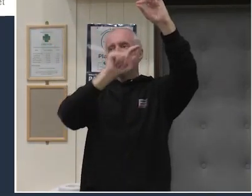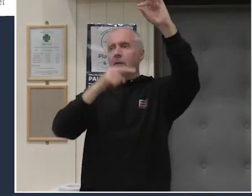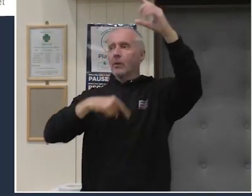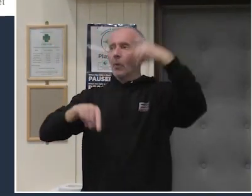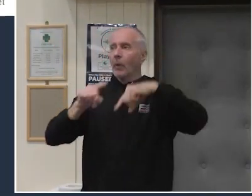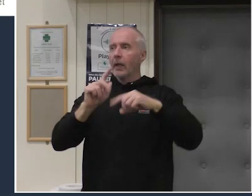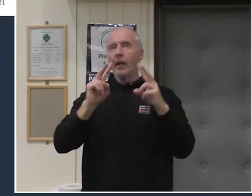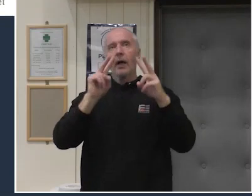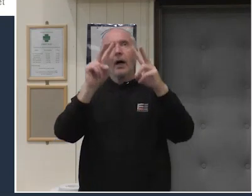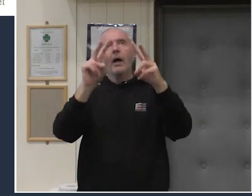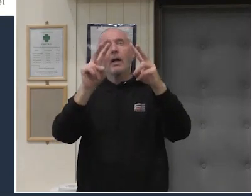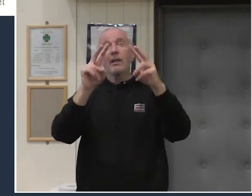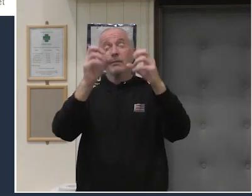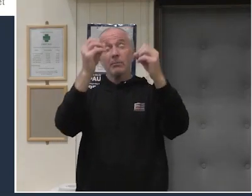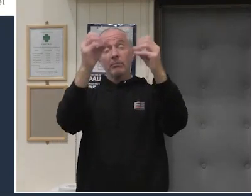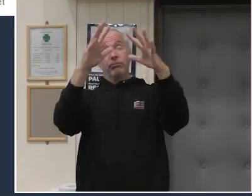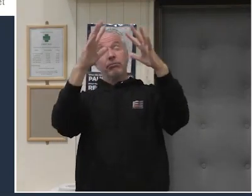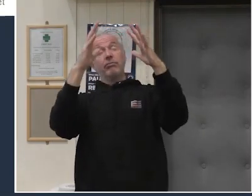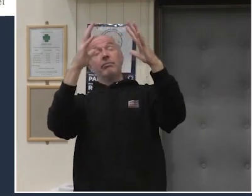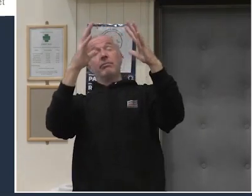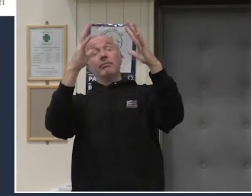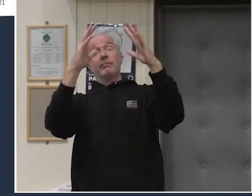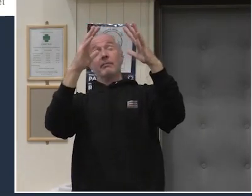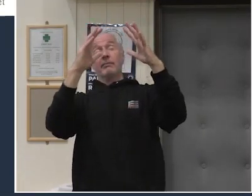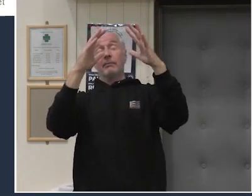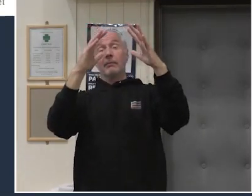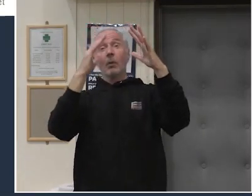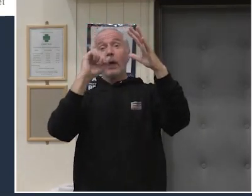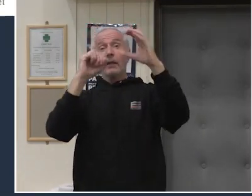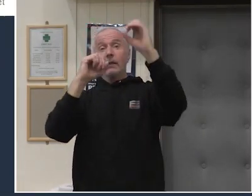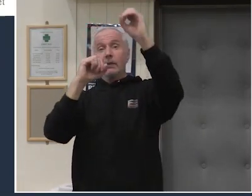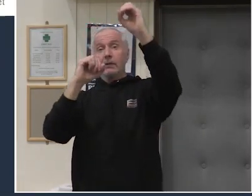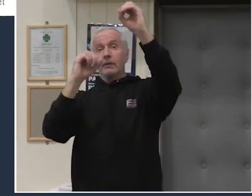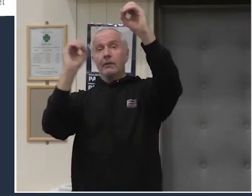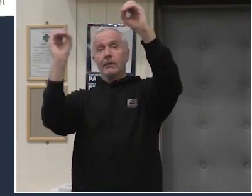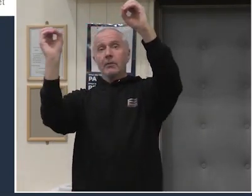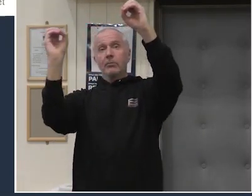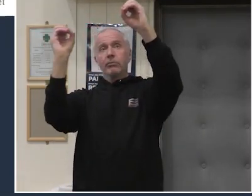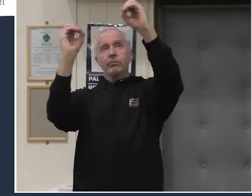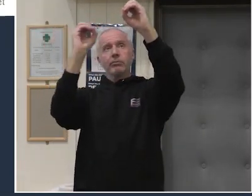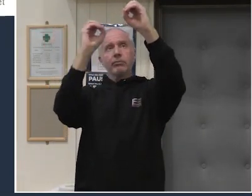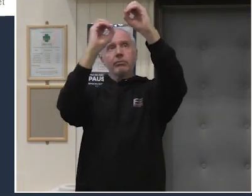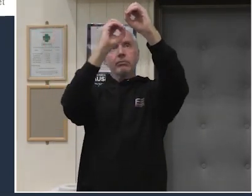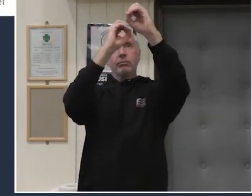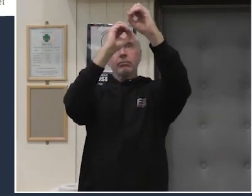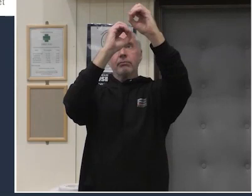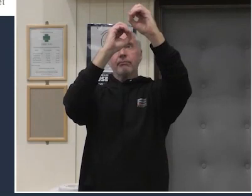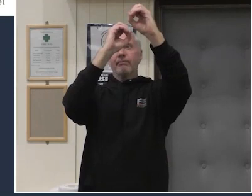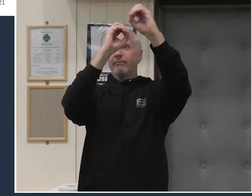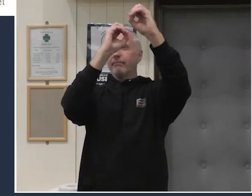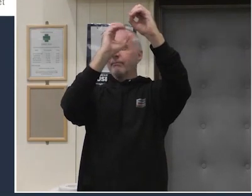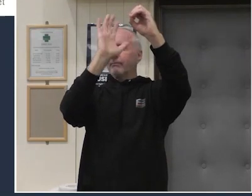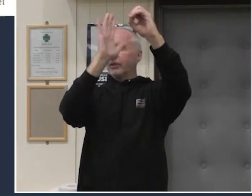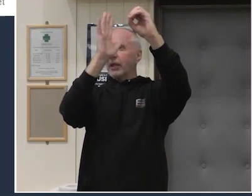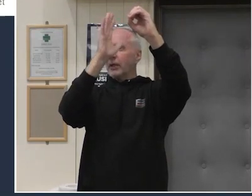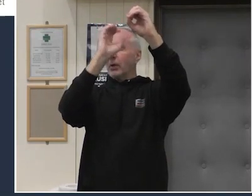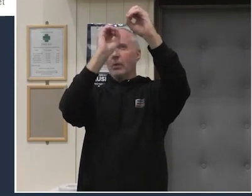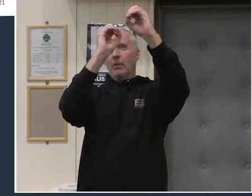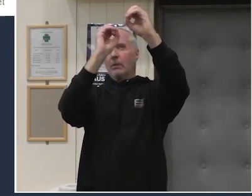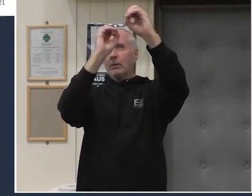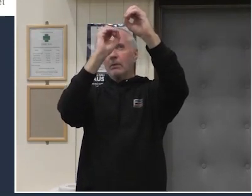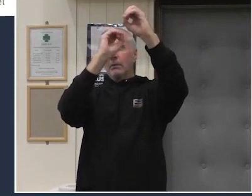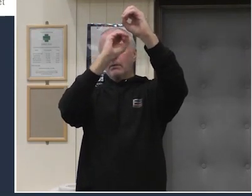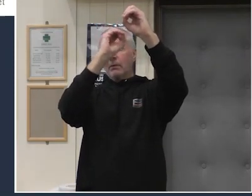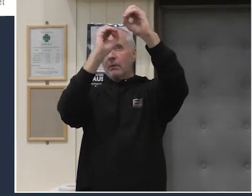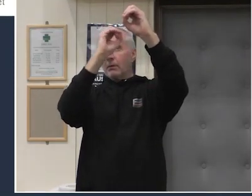for the brightness of how bright this star was, and when something passes across the front of it, it casts a shadow. So